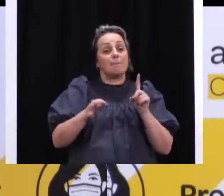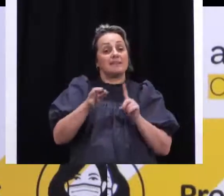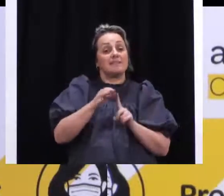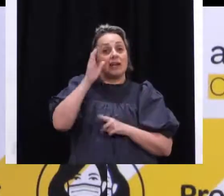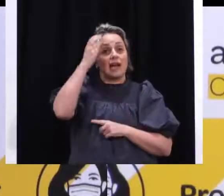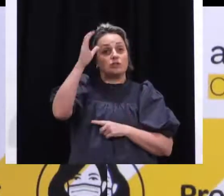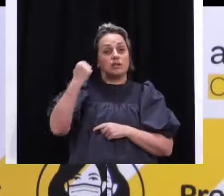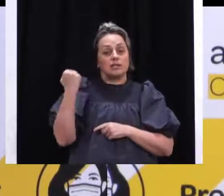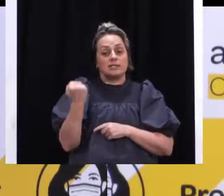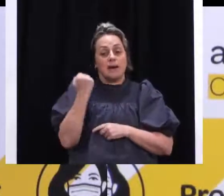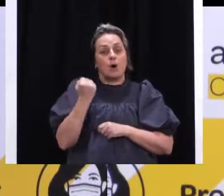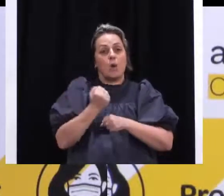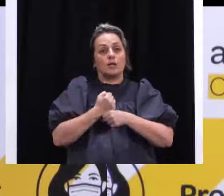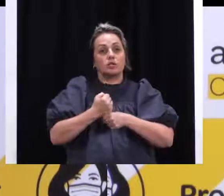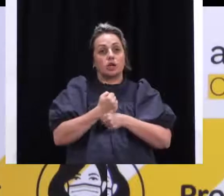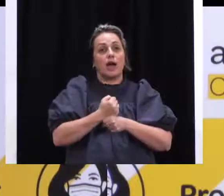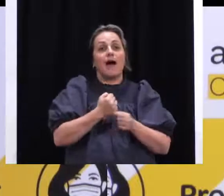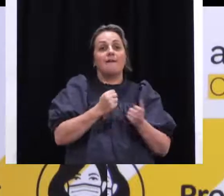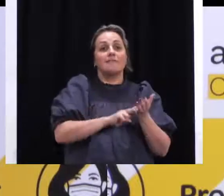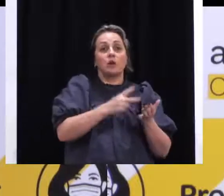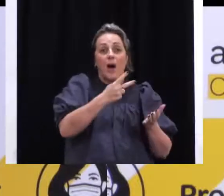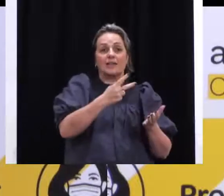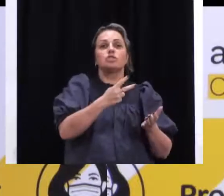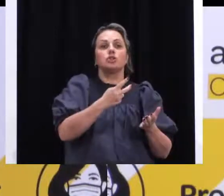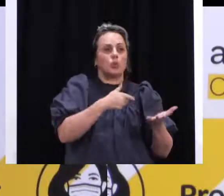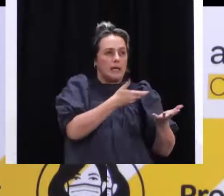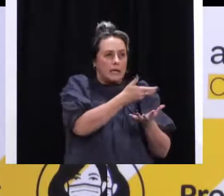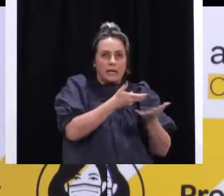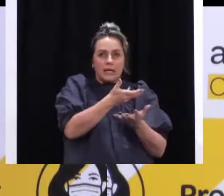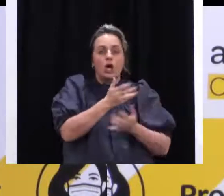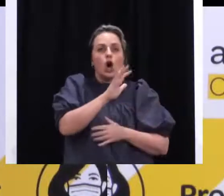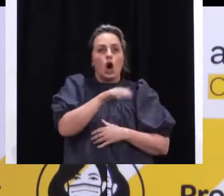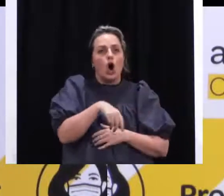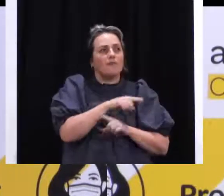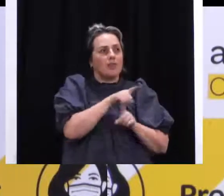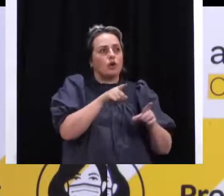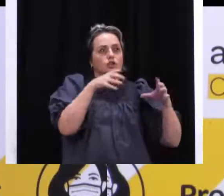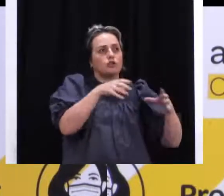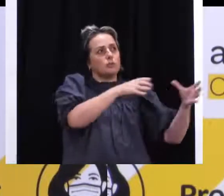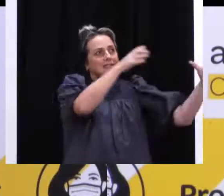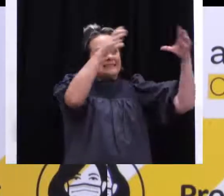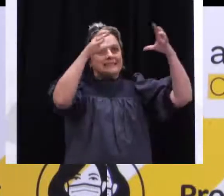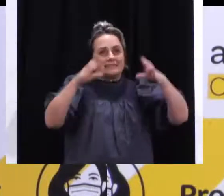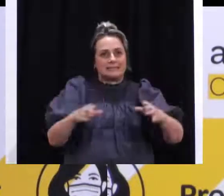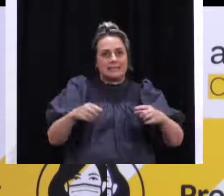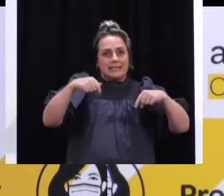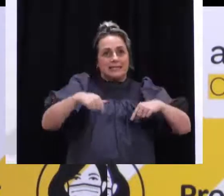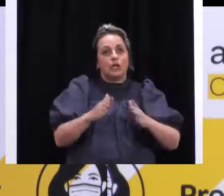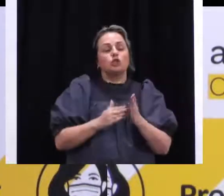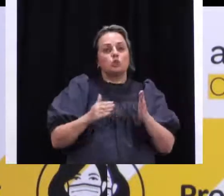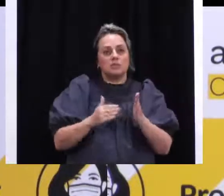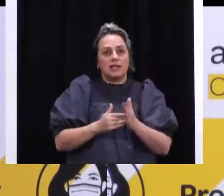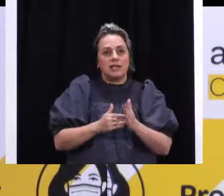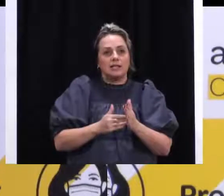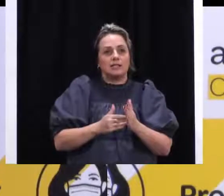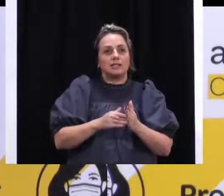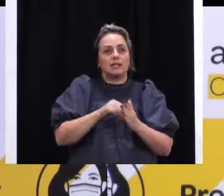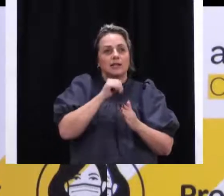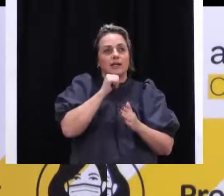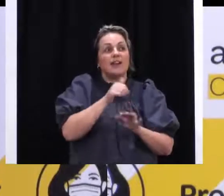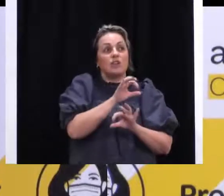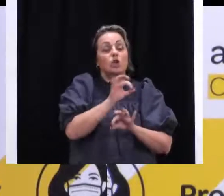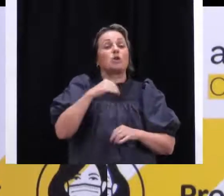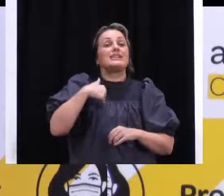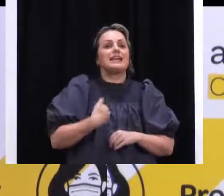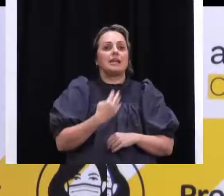before, Samoa, Tonga and Vanuatu, about the ability to bring RSE workers into the country without the 14 days in